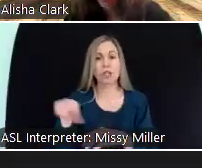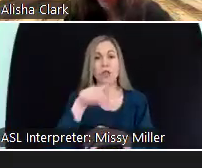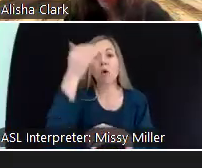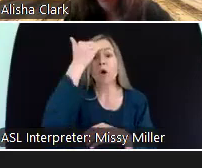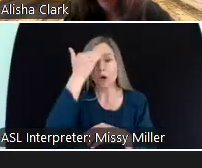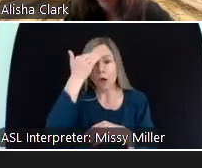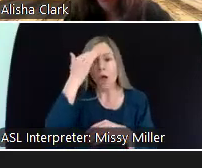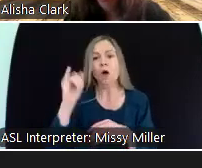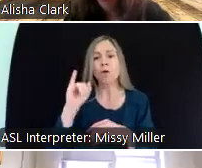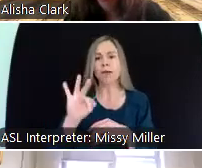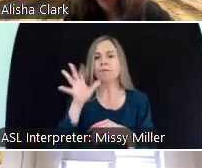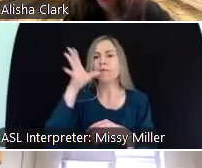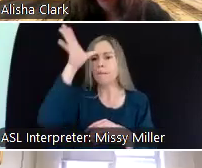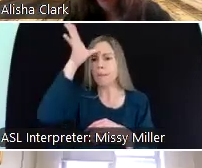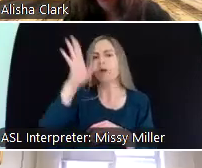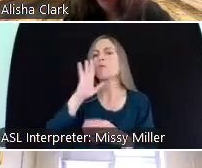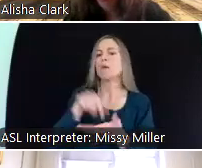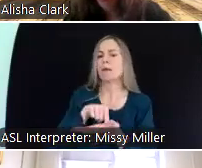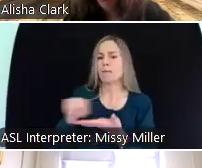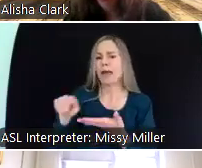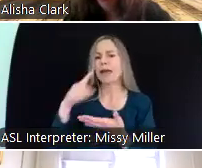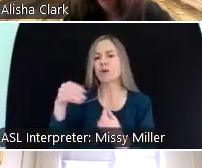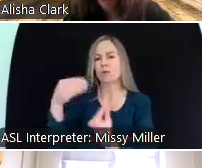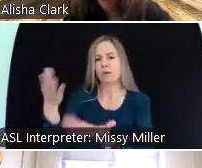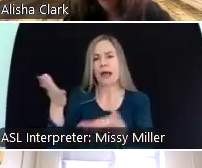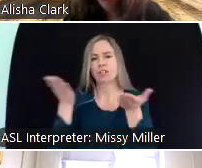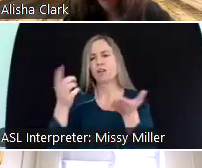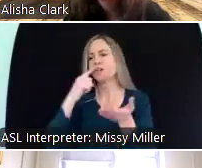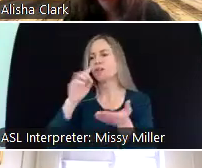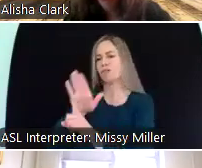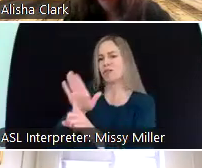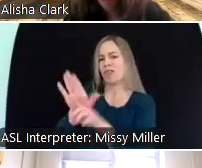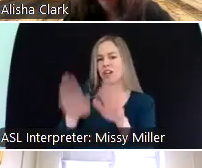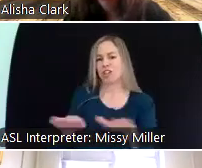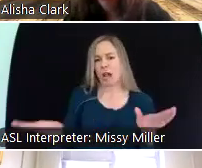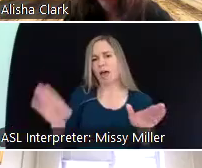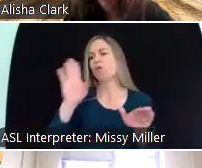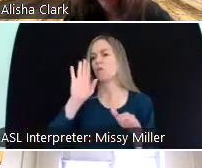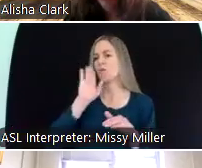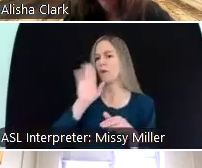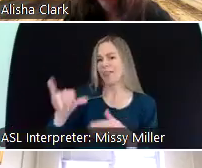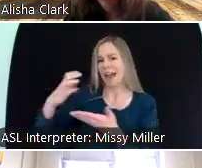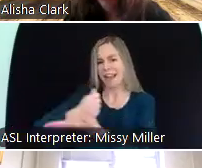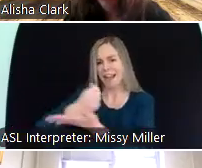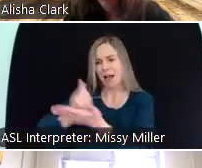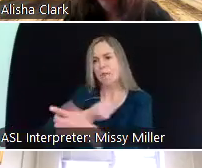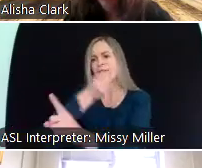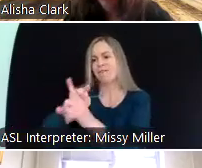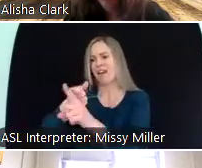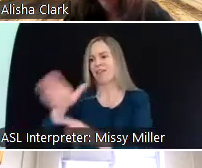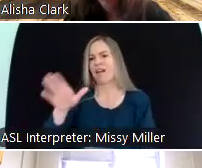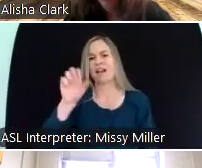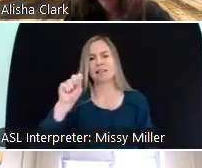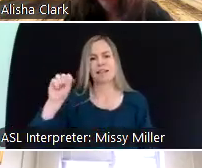being paid to provide waiver services to their children if that income impacts the child's SSI benefits?